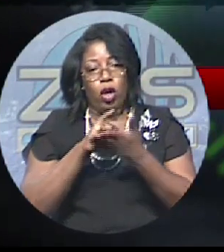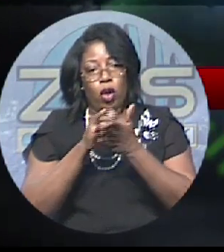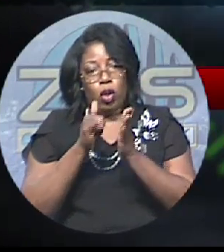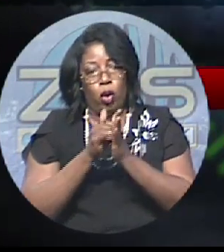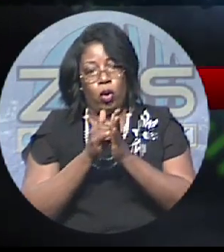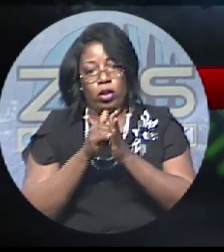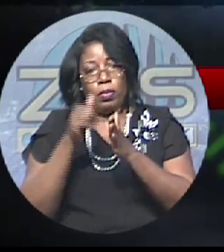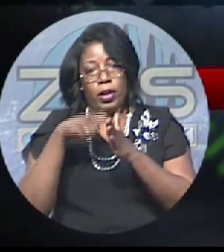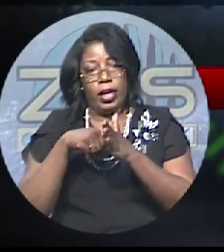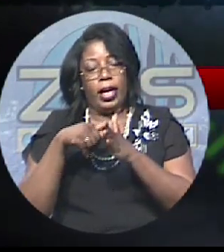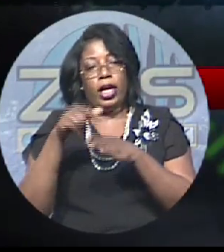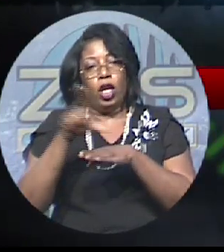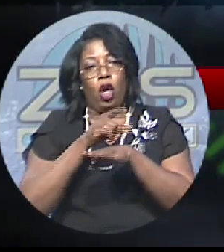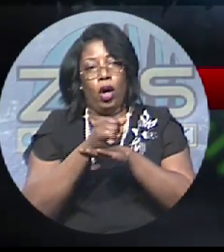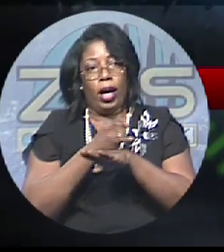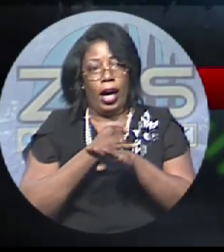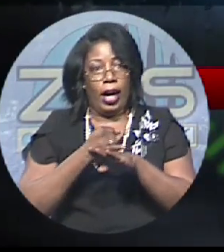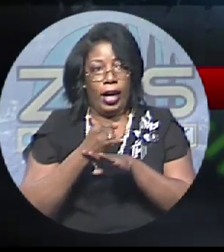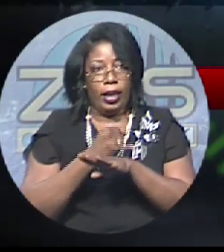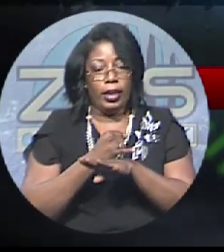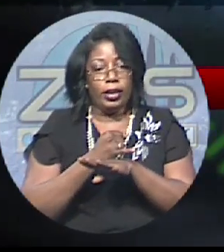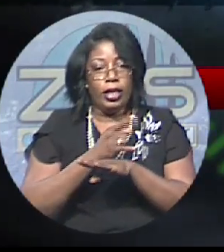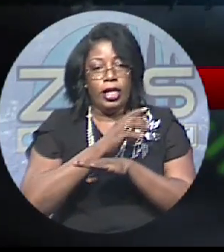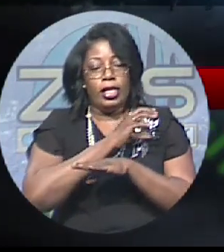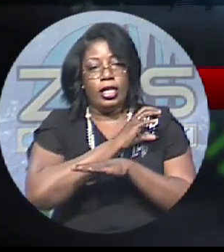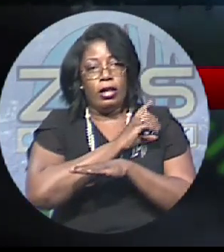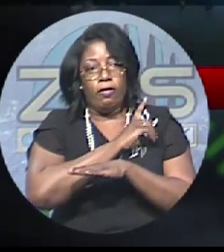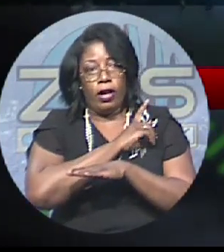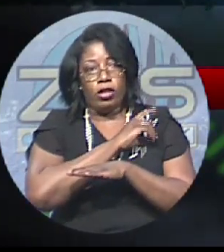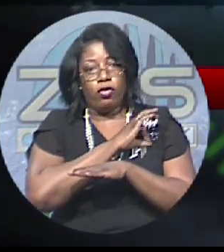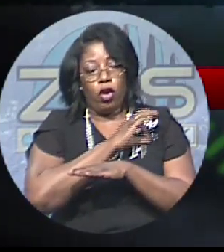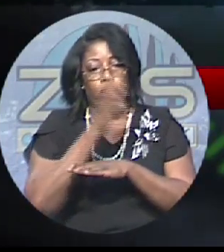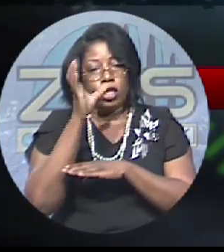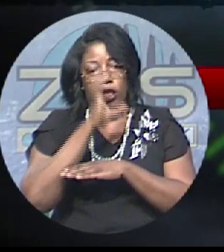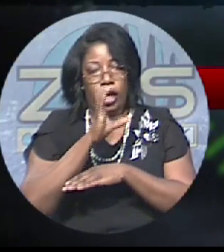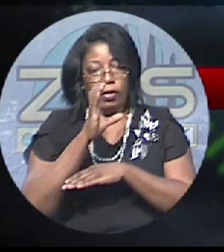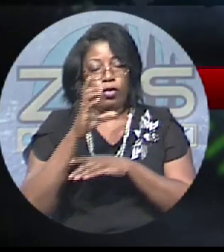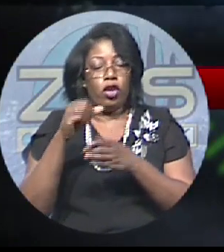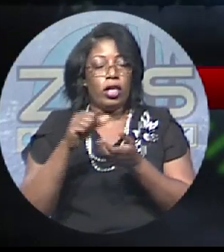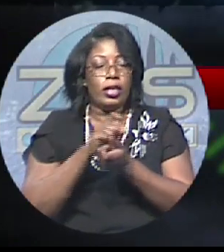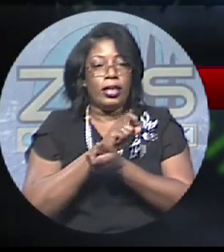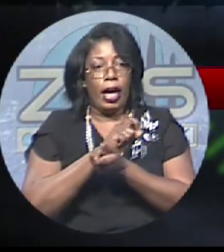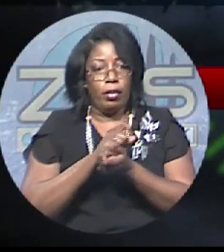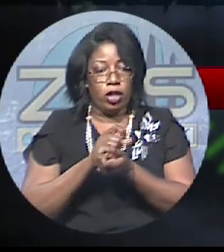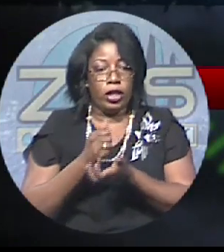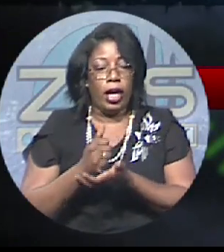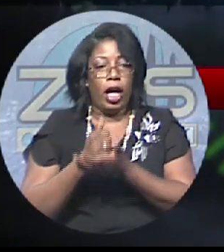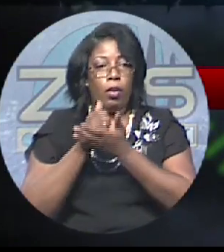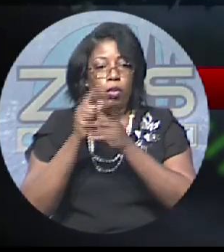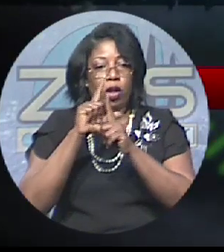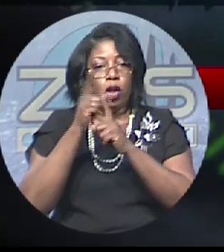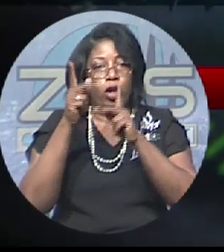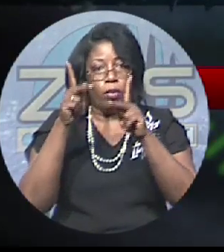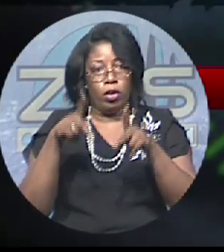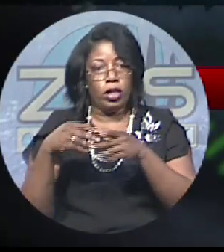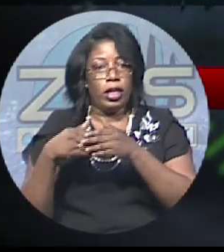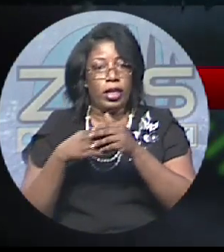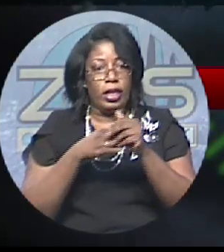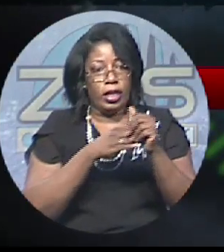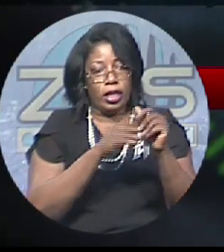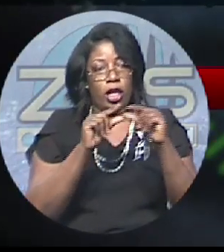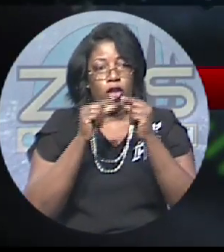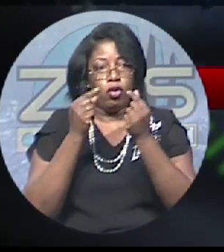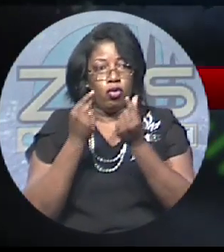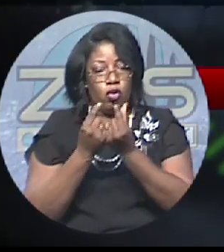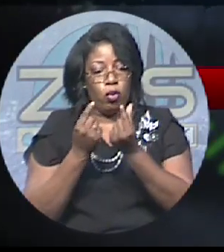be in Clarencetown, Long Island. The Defense Force Marines will conduct damage assessments as well as assist local community leaders and agencies